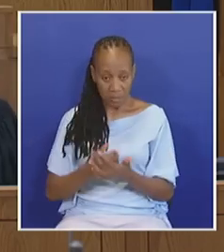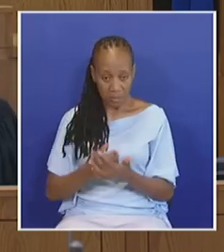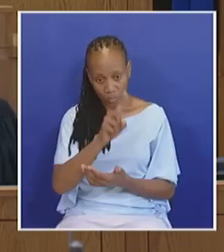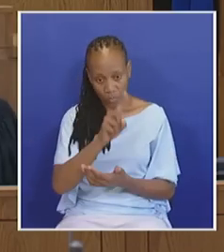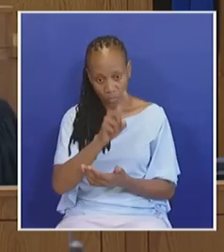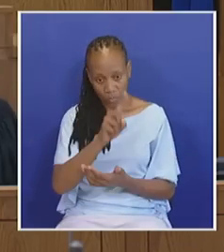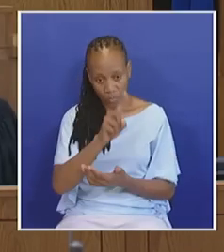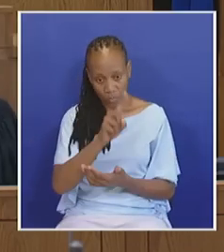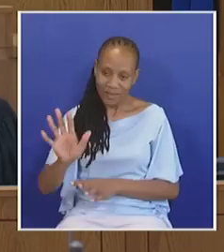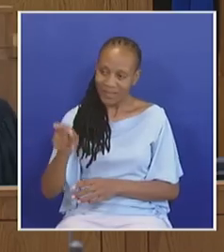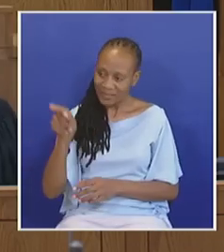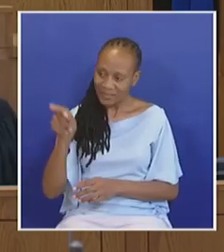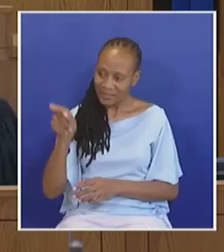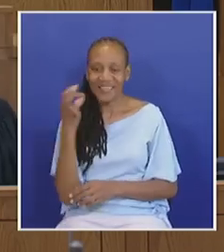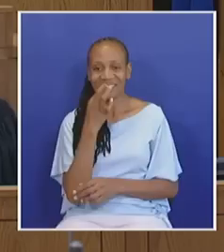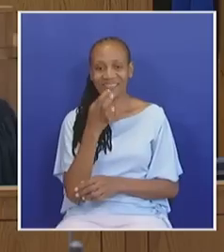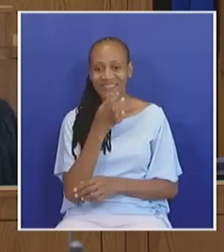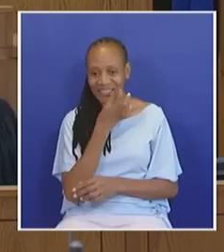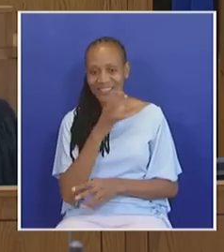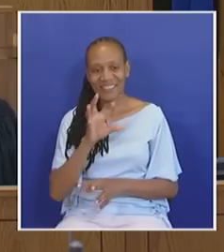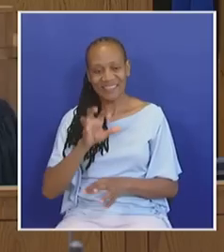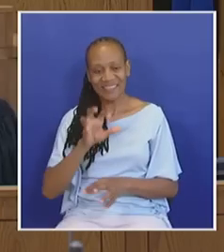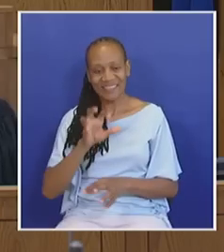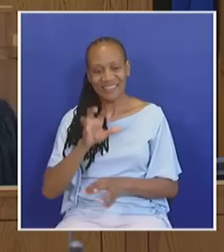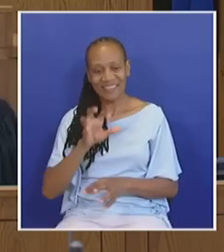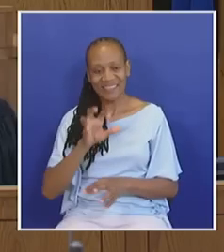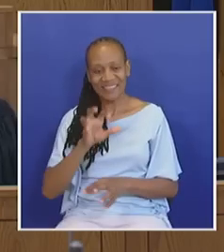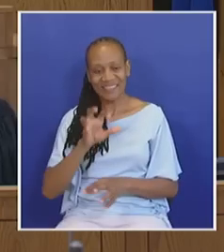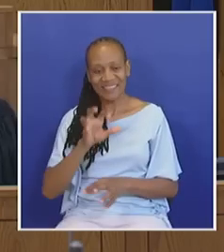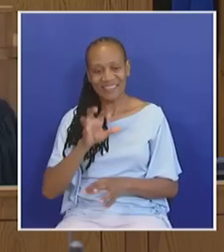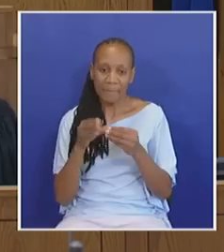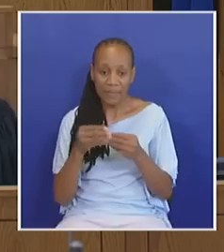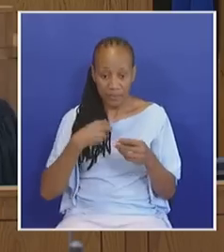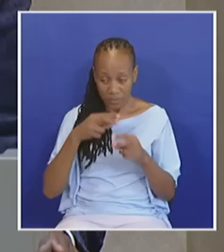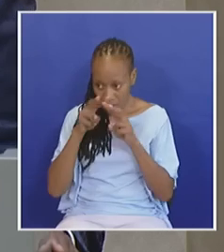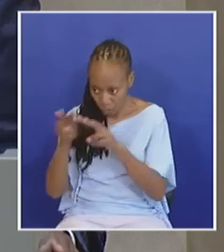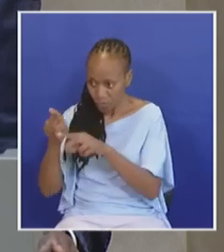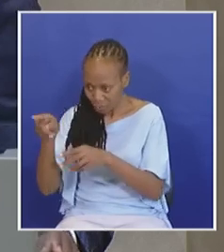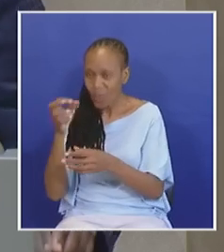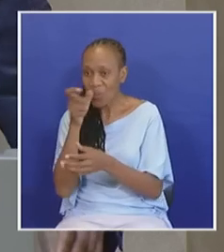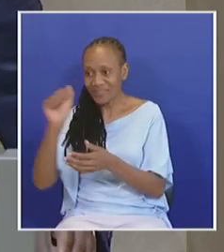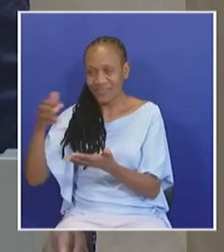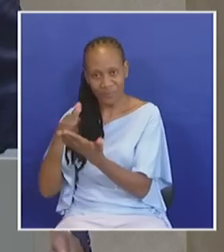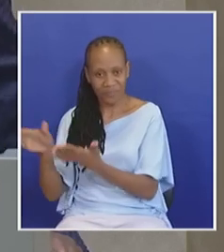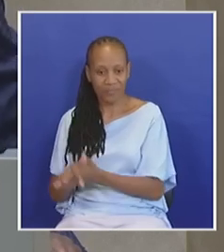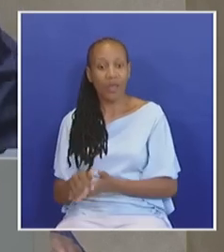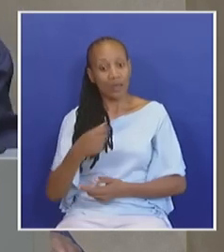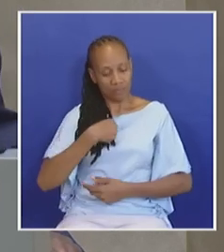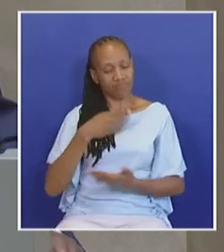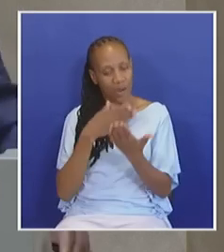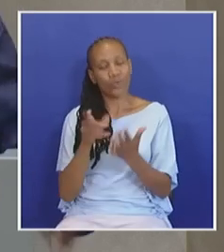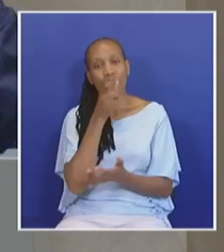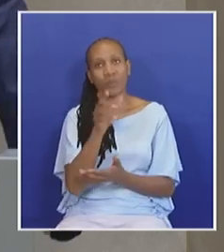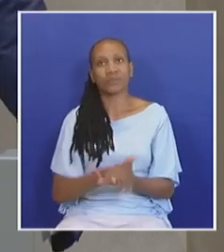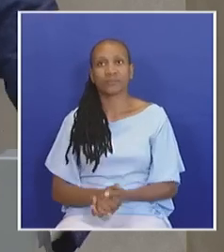an angry member. I looked at him, he withdrew that. I withdraw, Honorable Chairperson. I don't take a